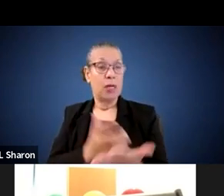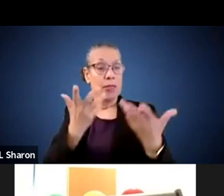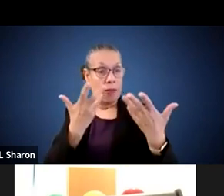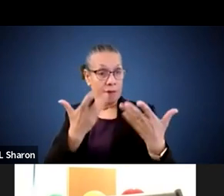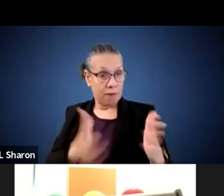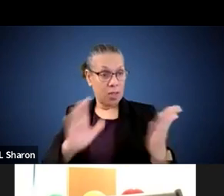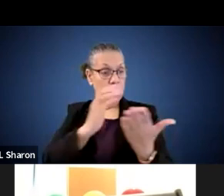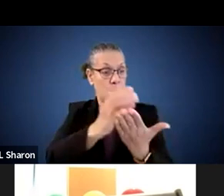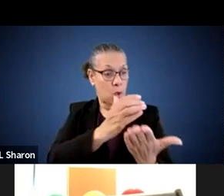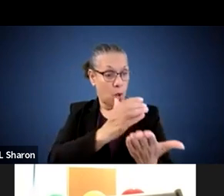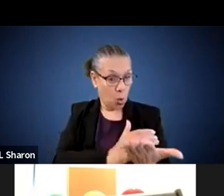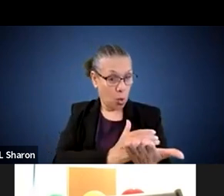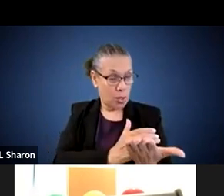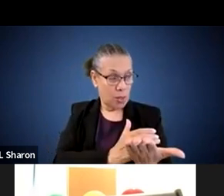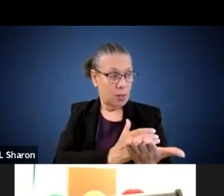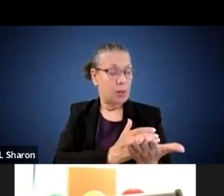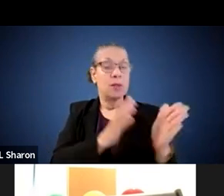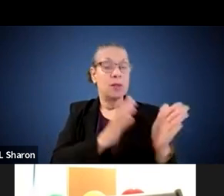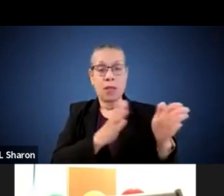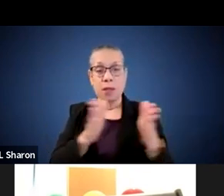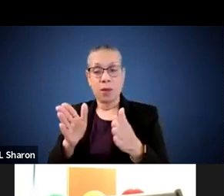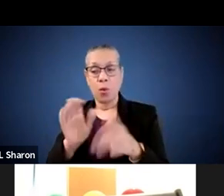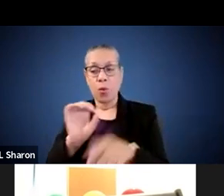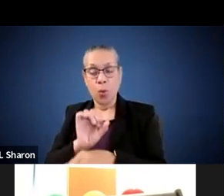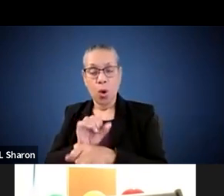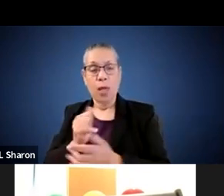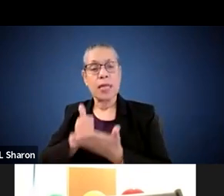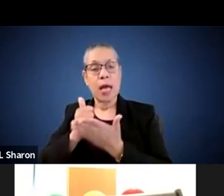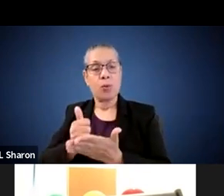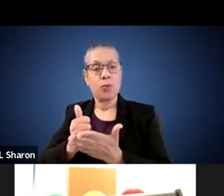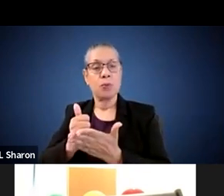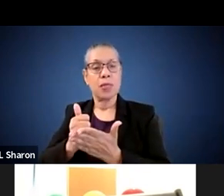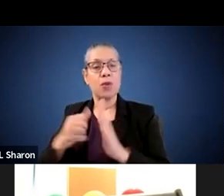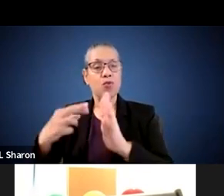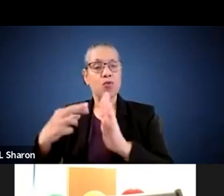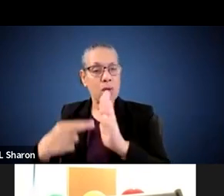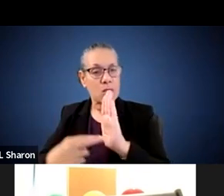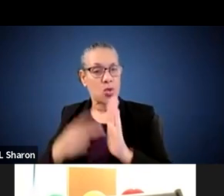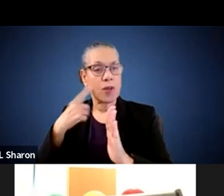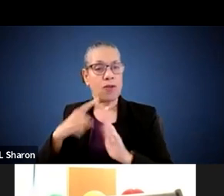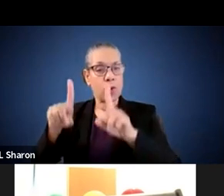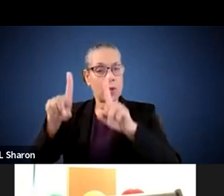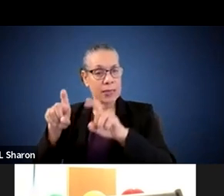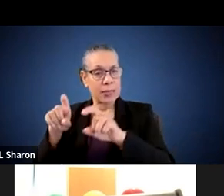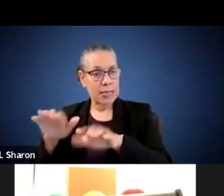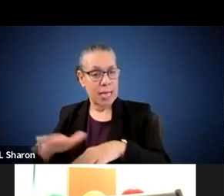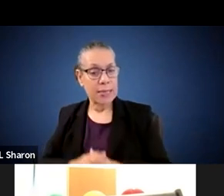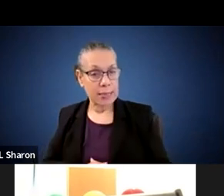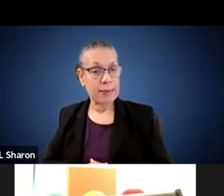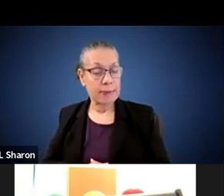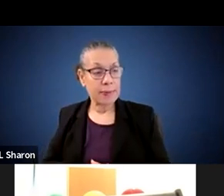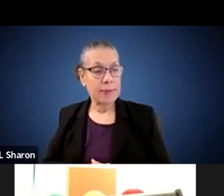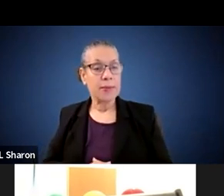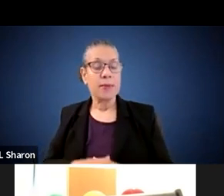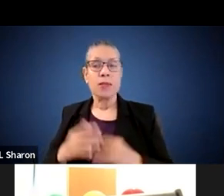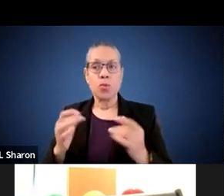complete the course then we work with them to make sure they get registered for the exam and then we have a pretty high rate